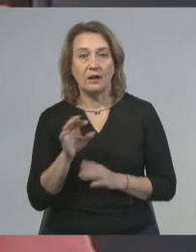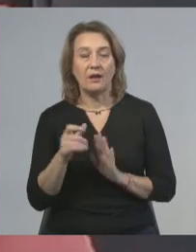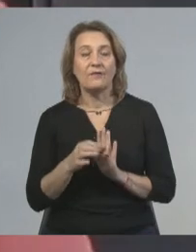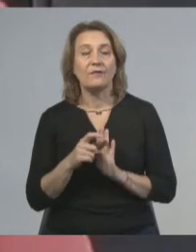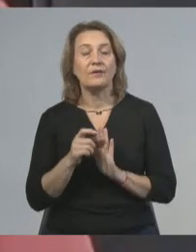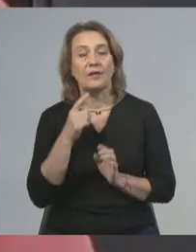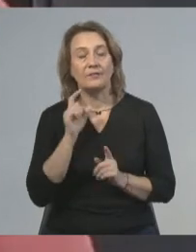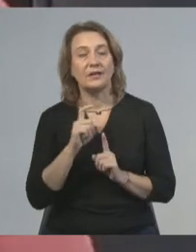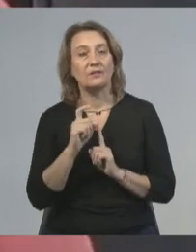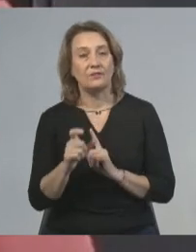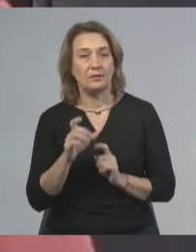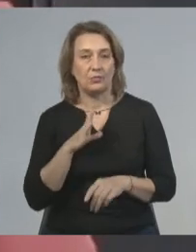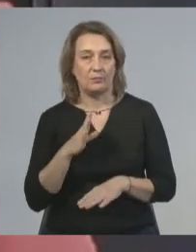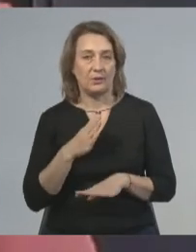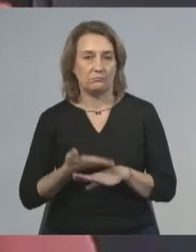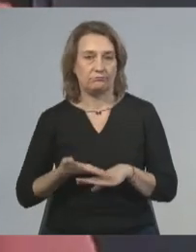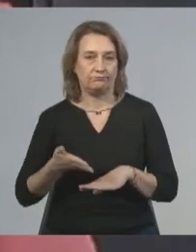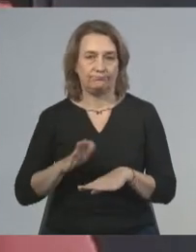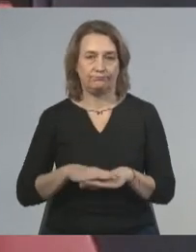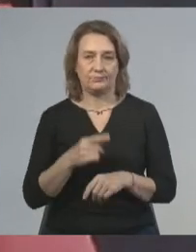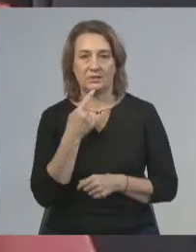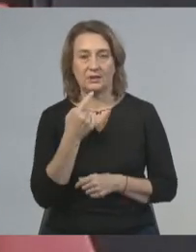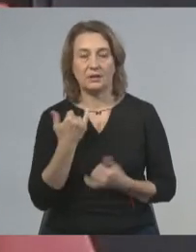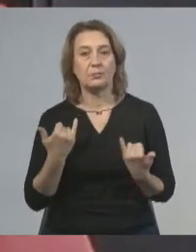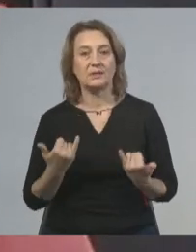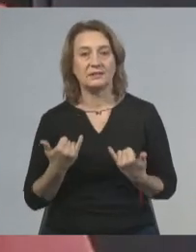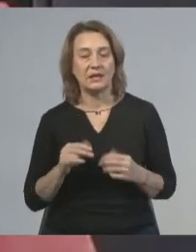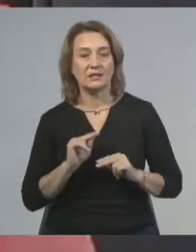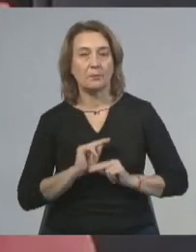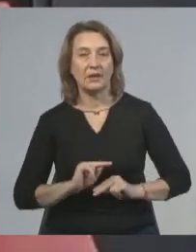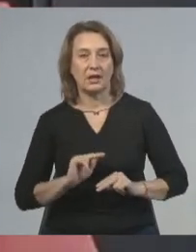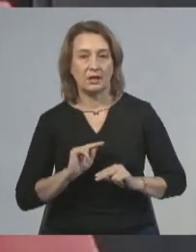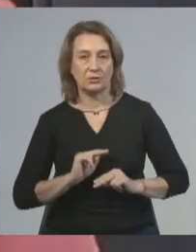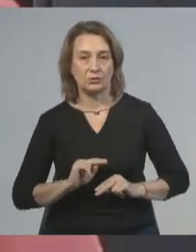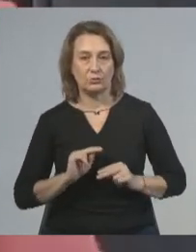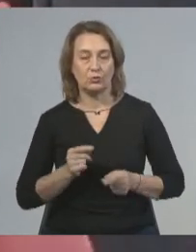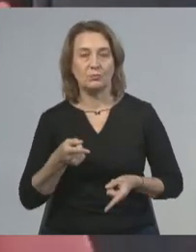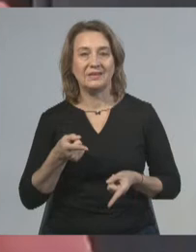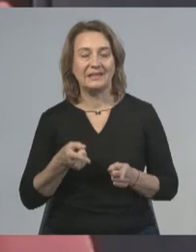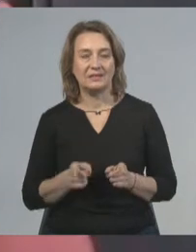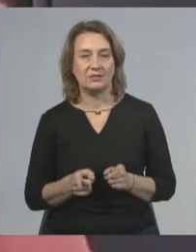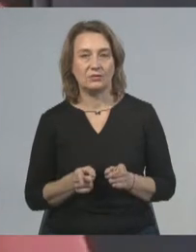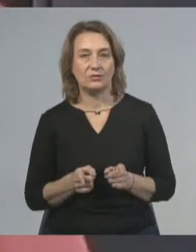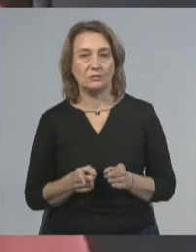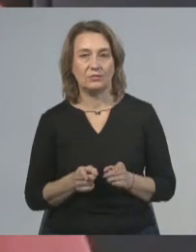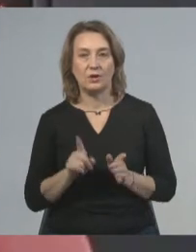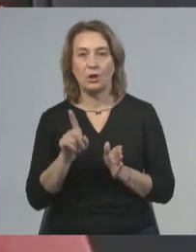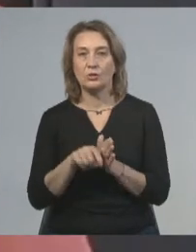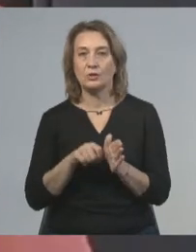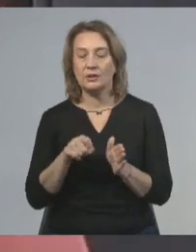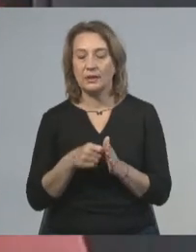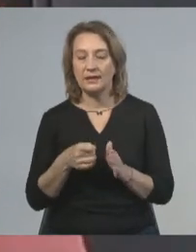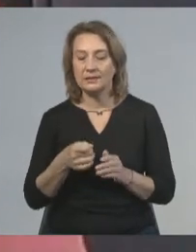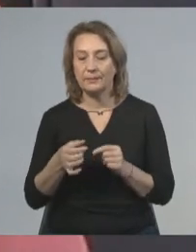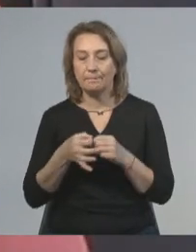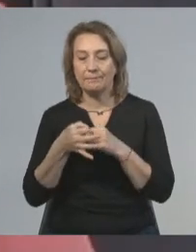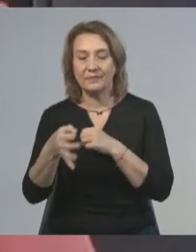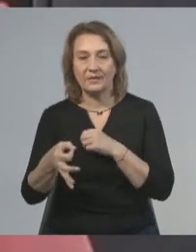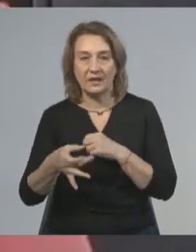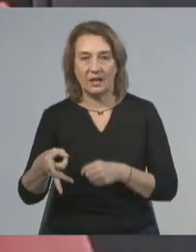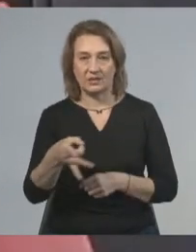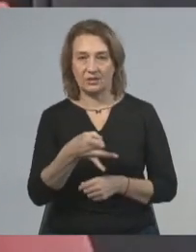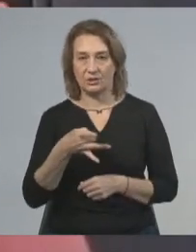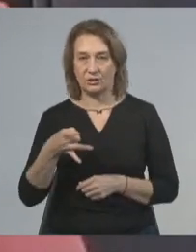campaign so it was a bit complicated at first now we cooperate with